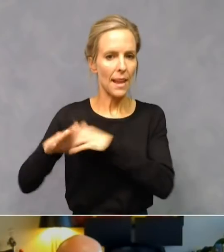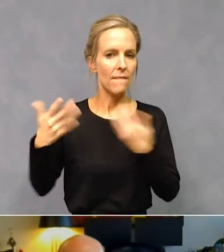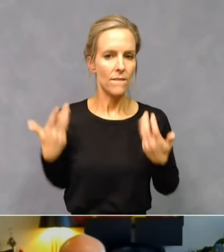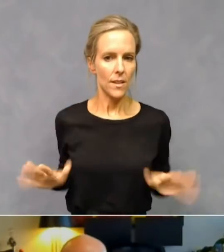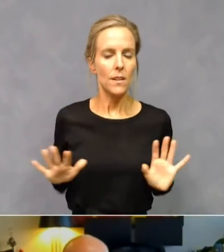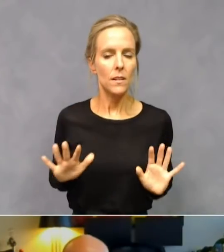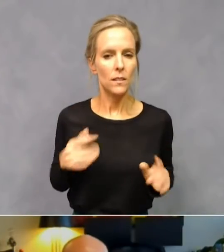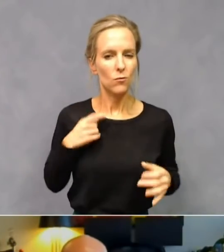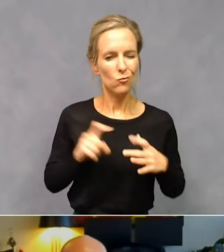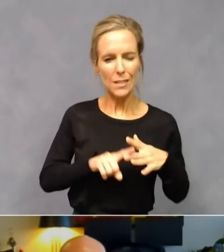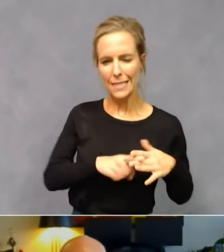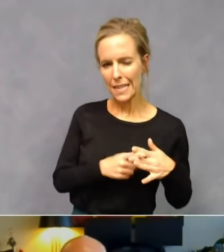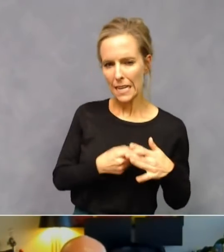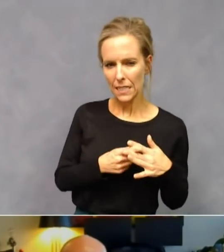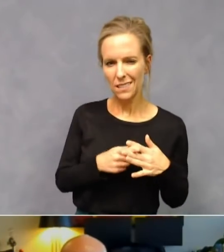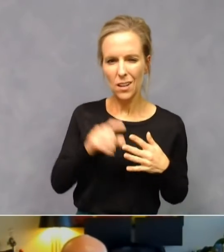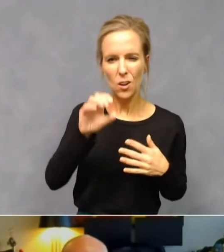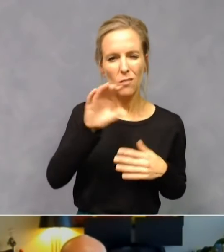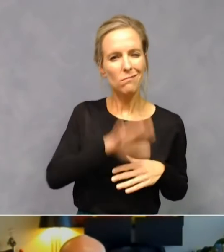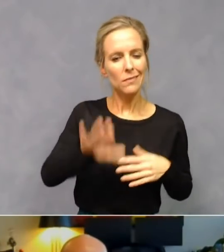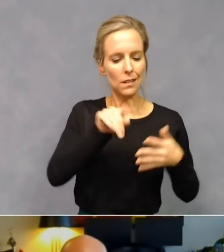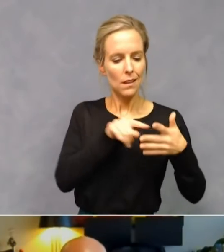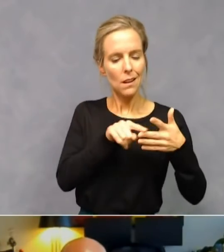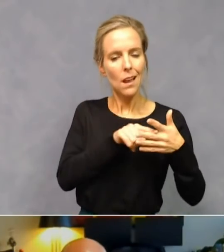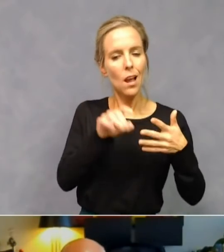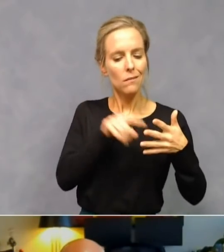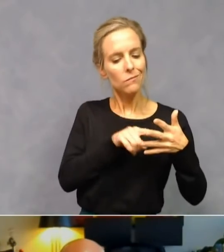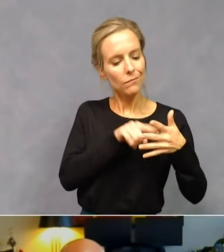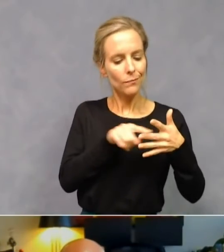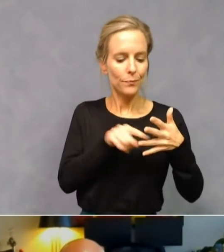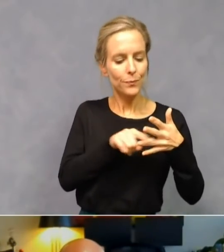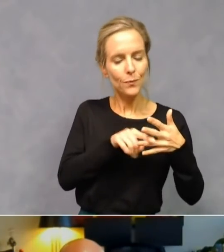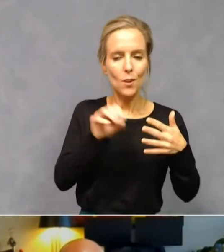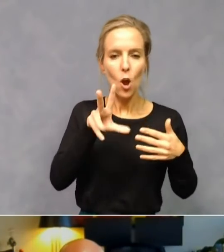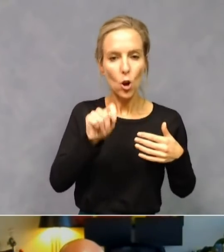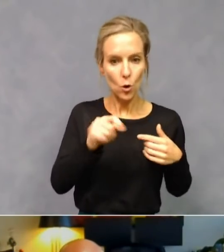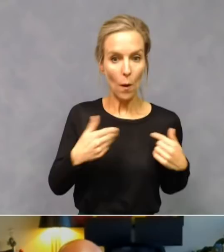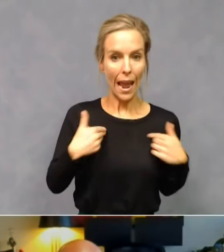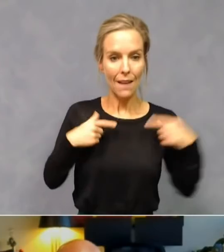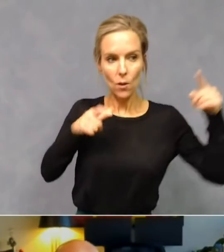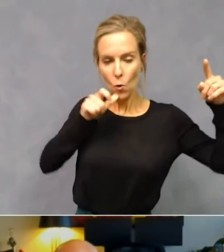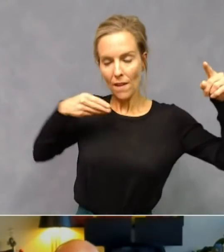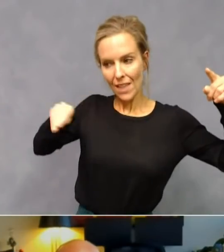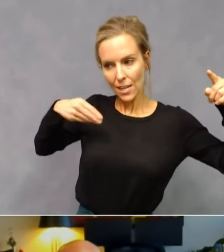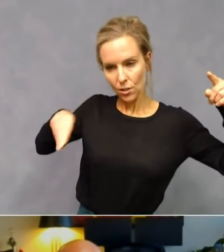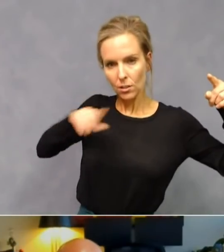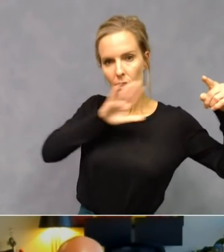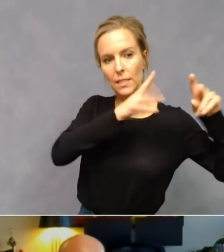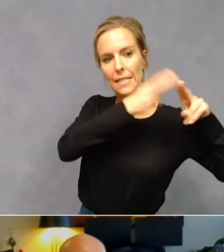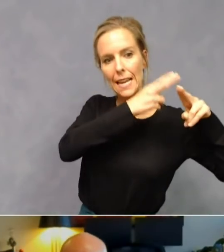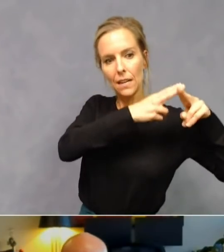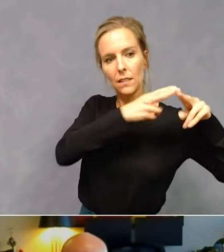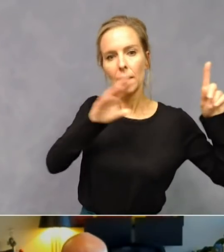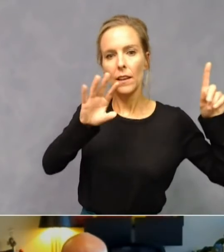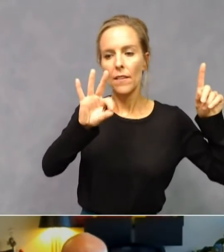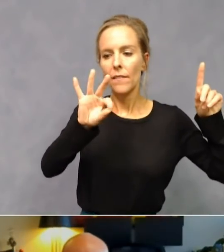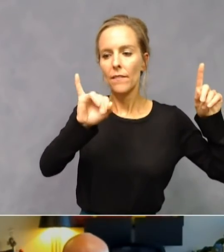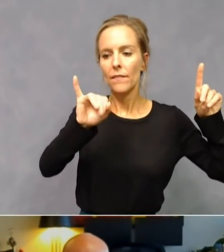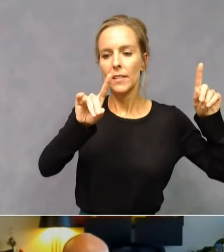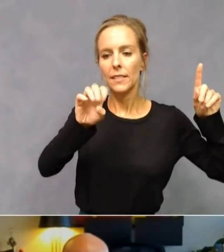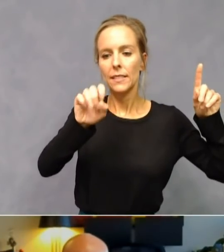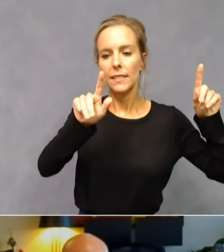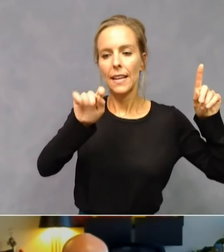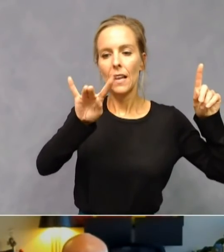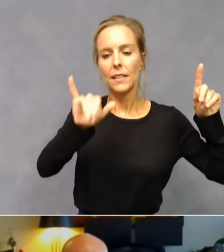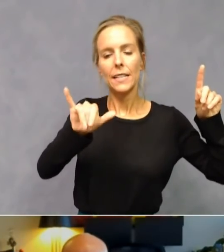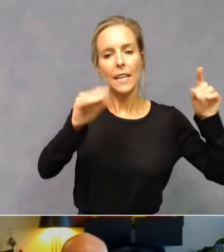in about the middle of October. We have a vendor. Their name is Fidelity Information Systems, and we have